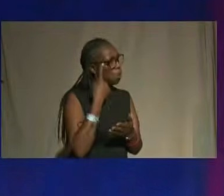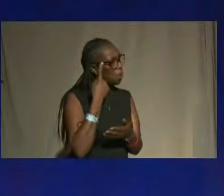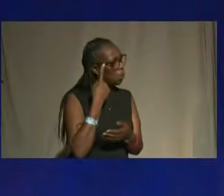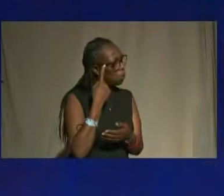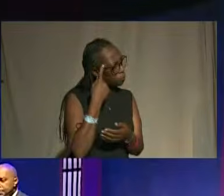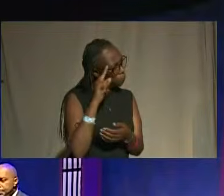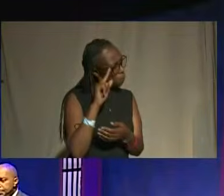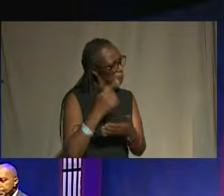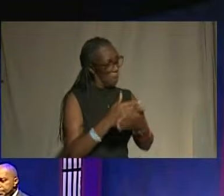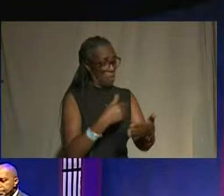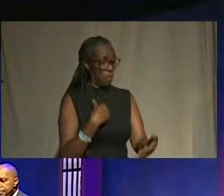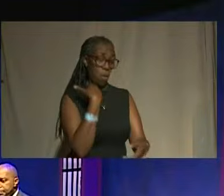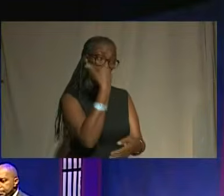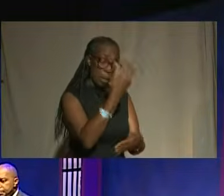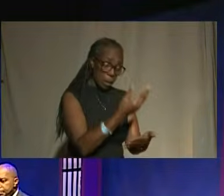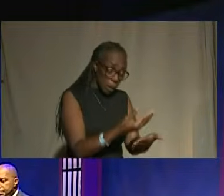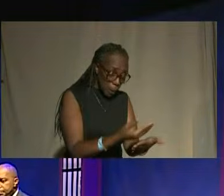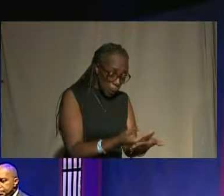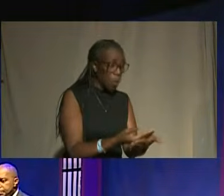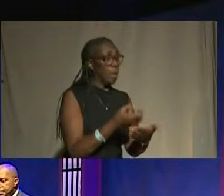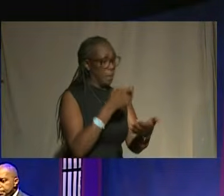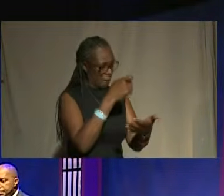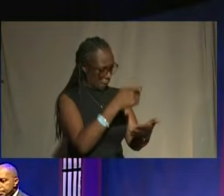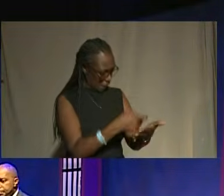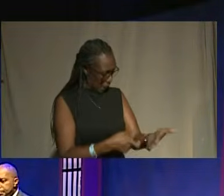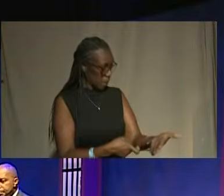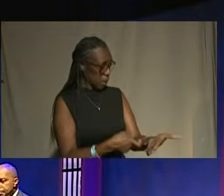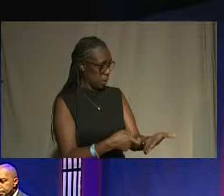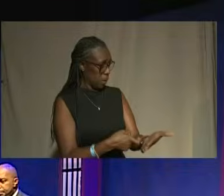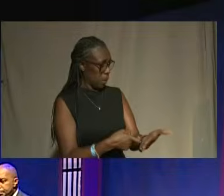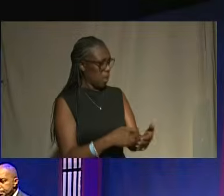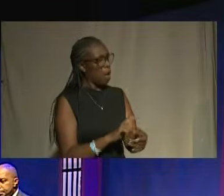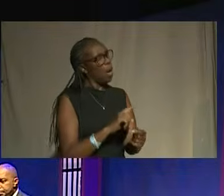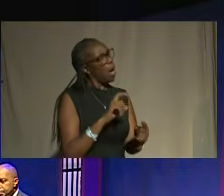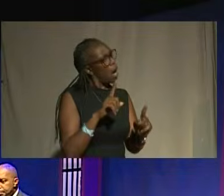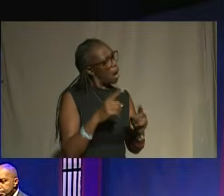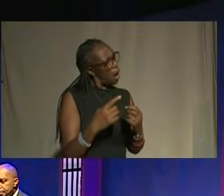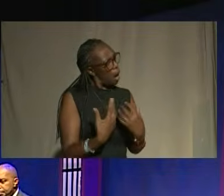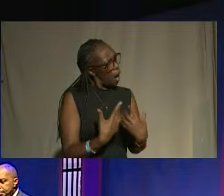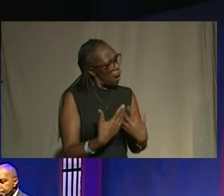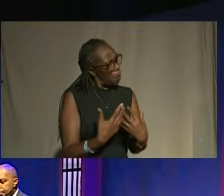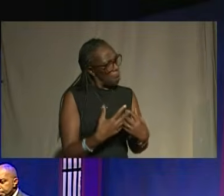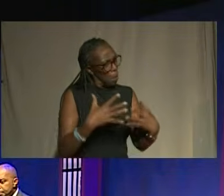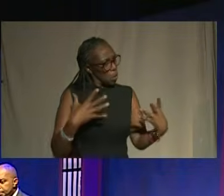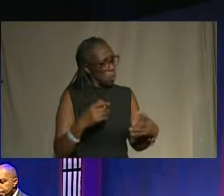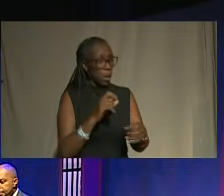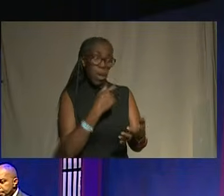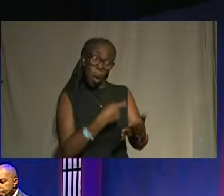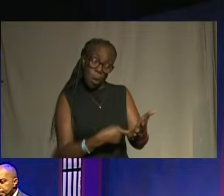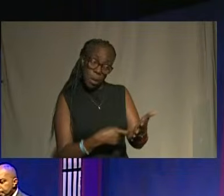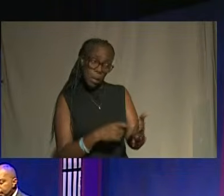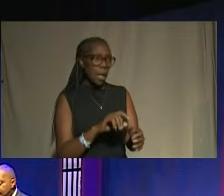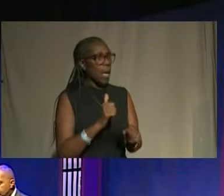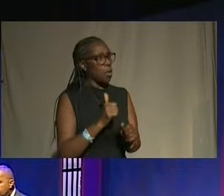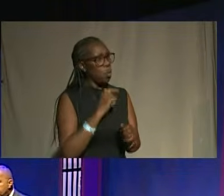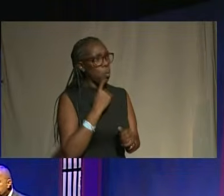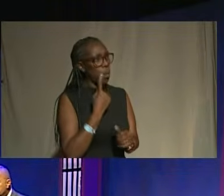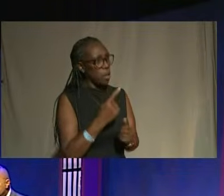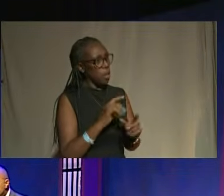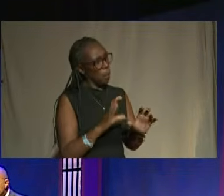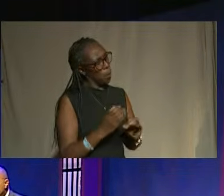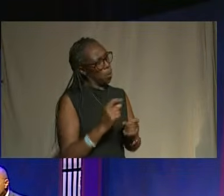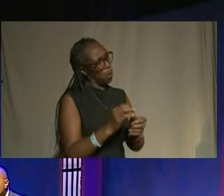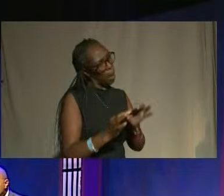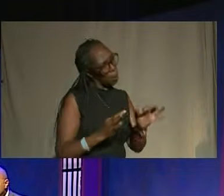How much will it cost? Is the timeline realistic? And which programs will be adjusted to accommodate the increase? Thank you for